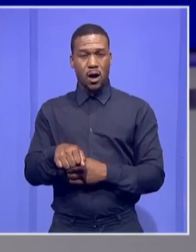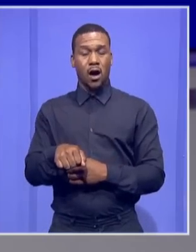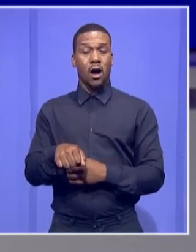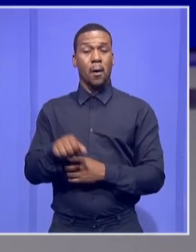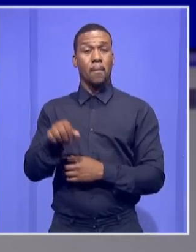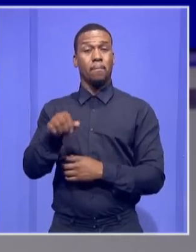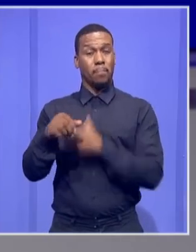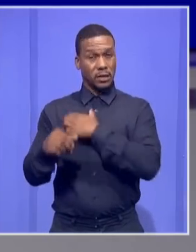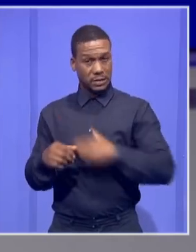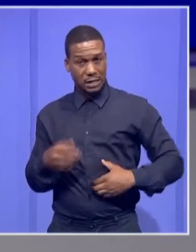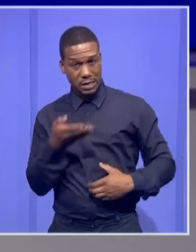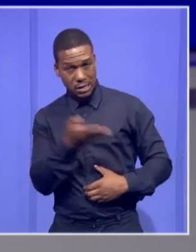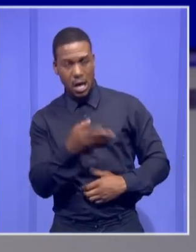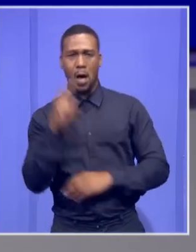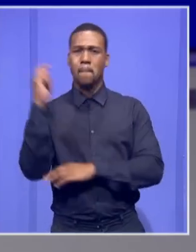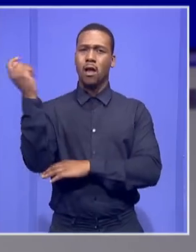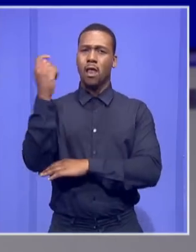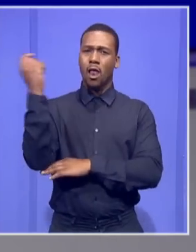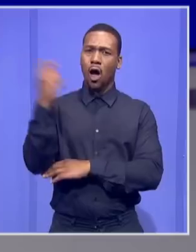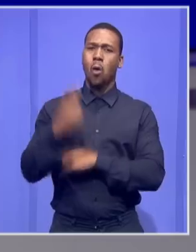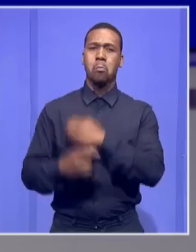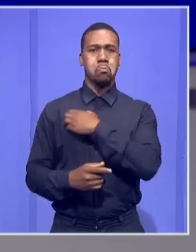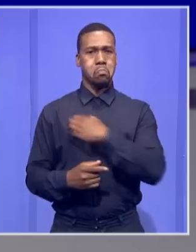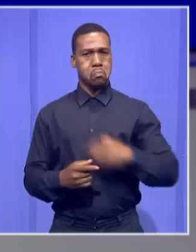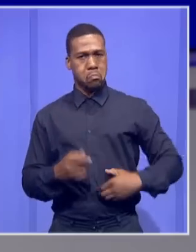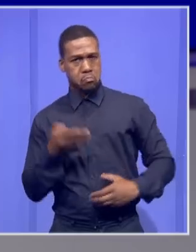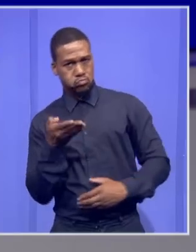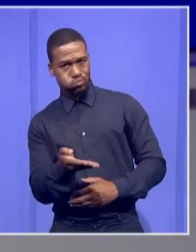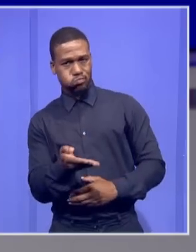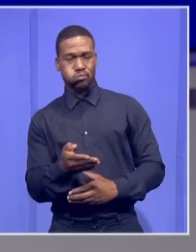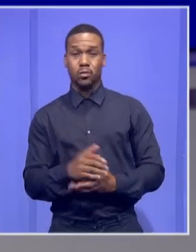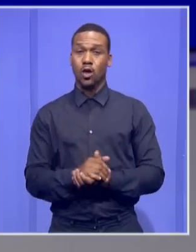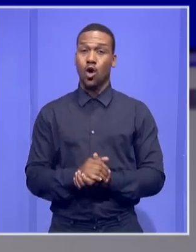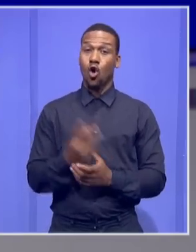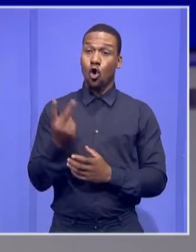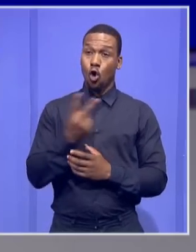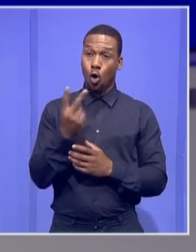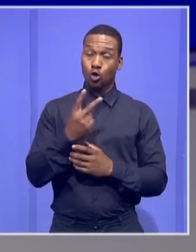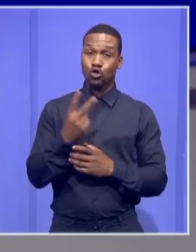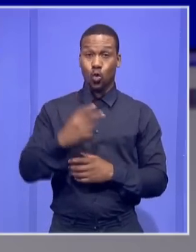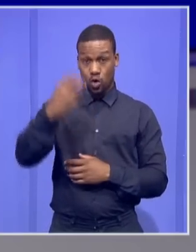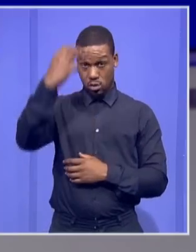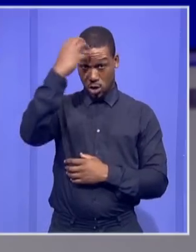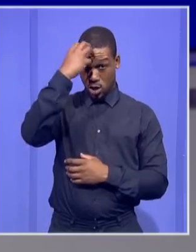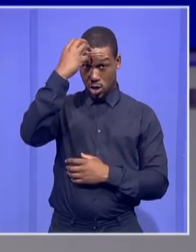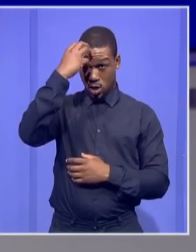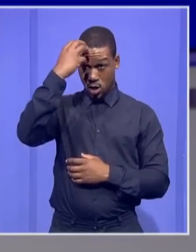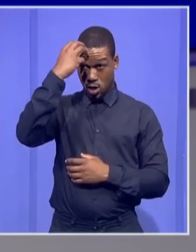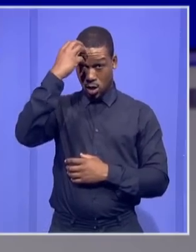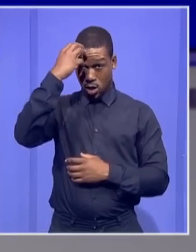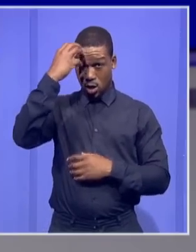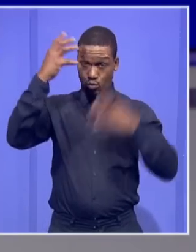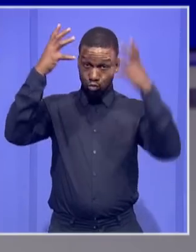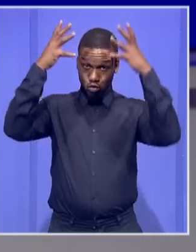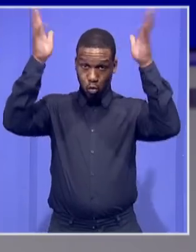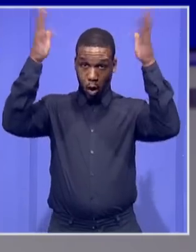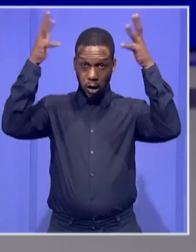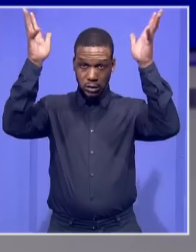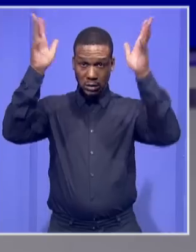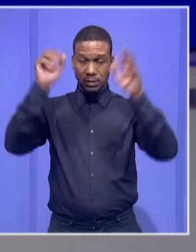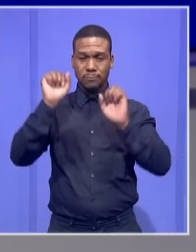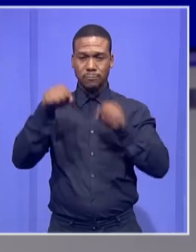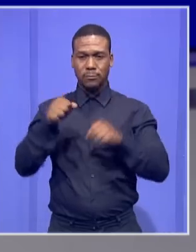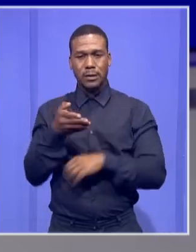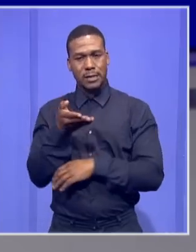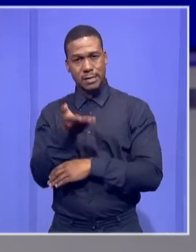there. We also have King Muswati of Eswatini. And also we are told